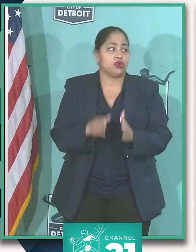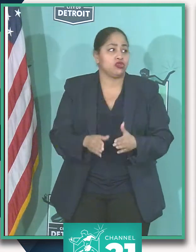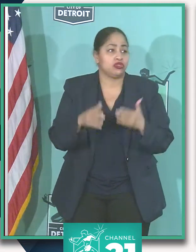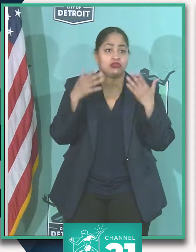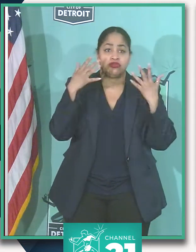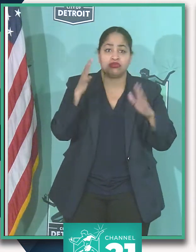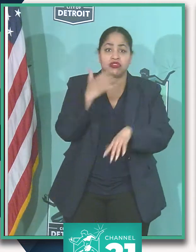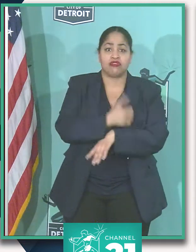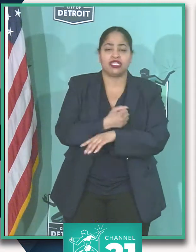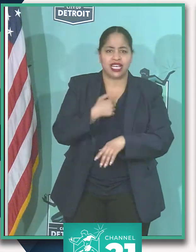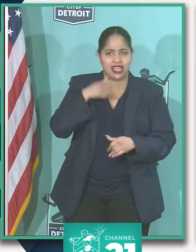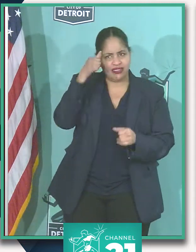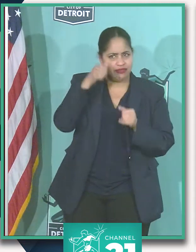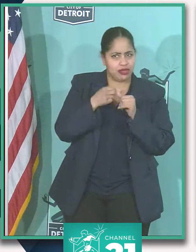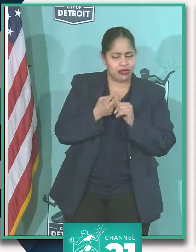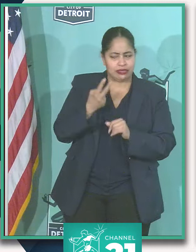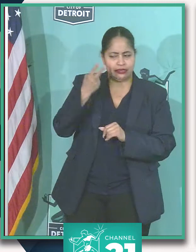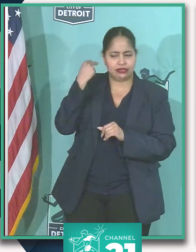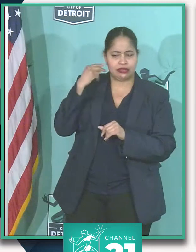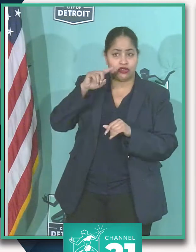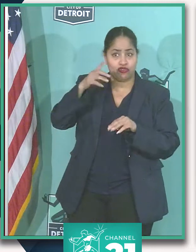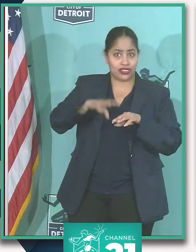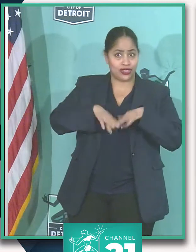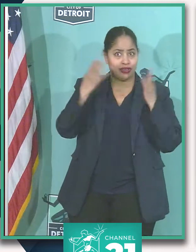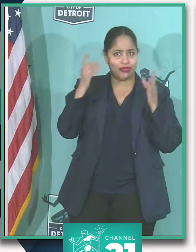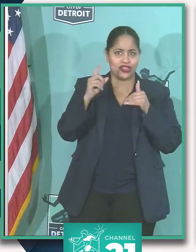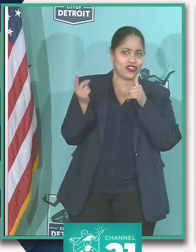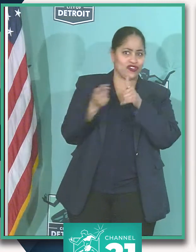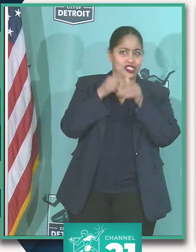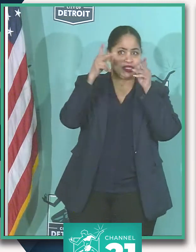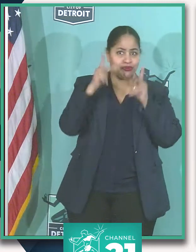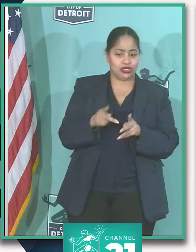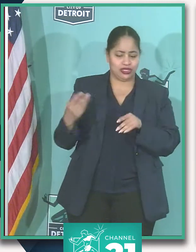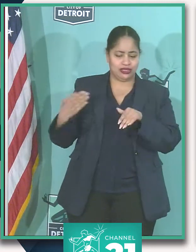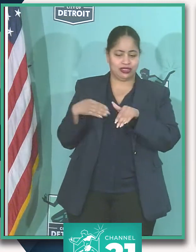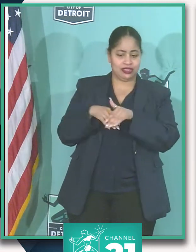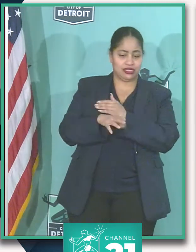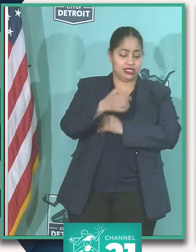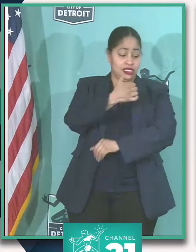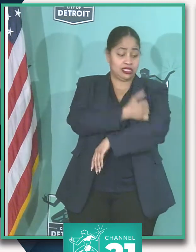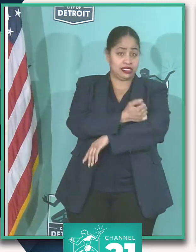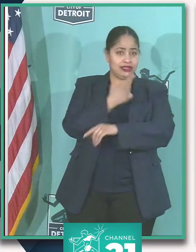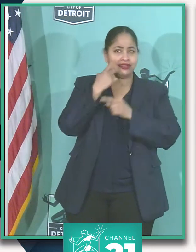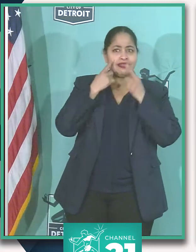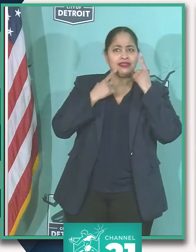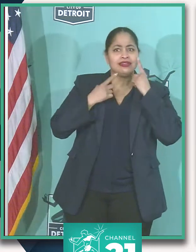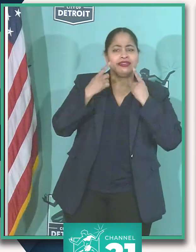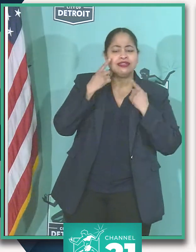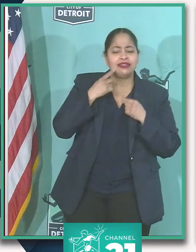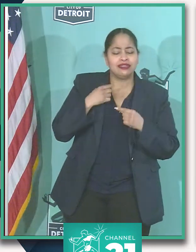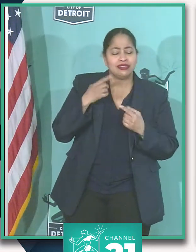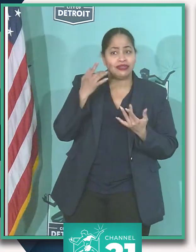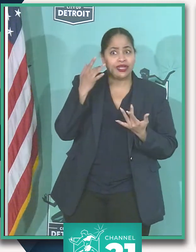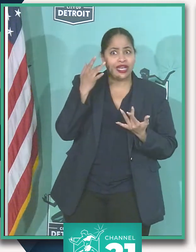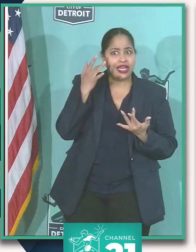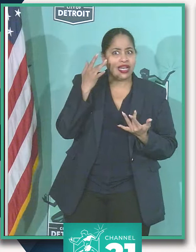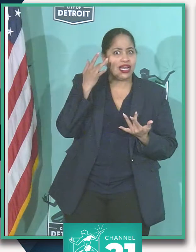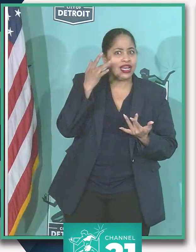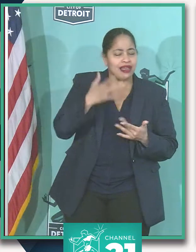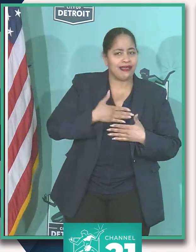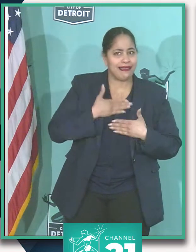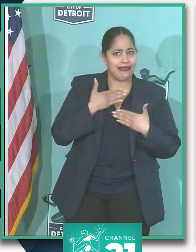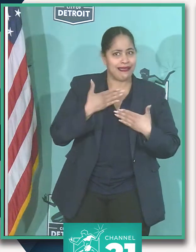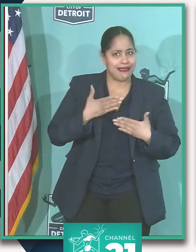vaccinated, I still recall when we first opened TCF, and the first person that got vaccinated, and the tears coming down their eyes because they were